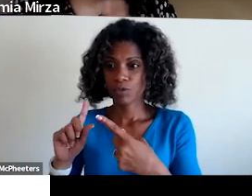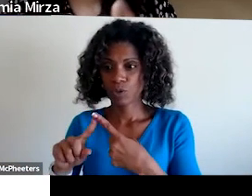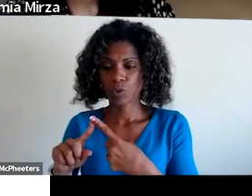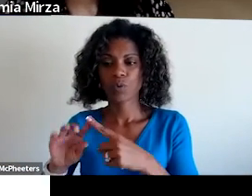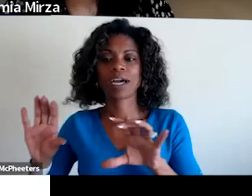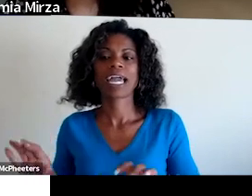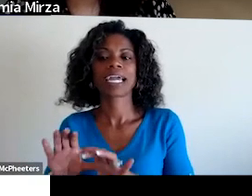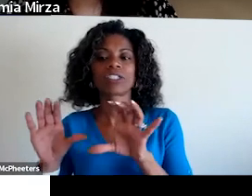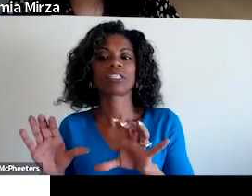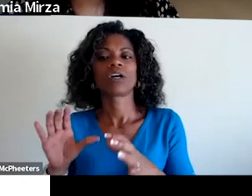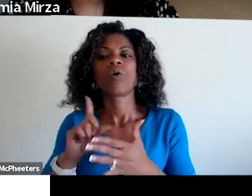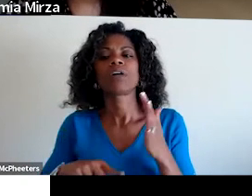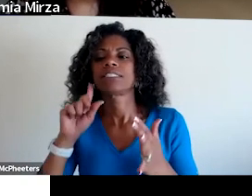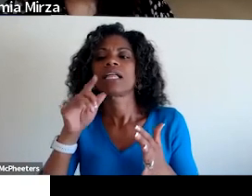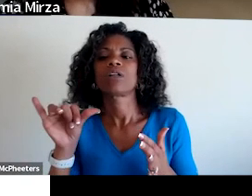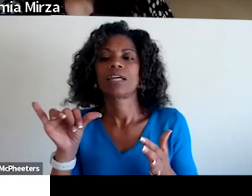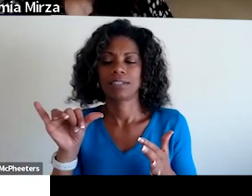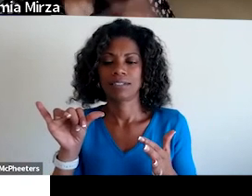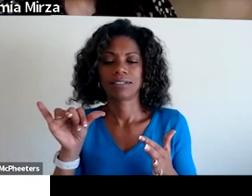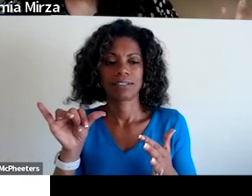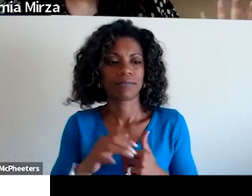communities and within our organizations.